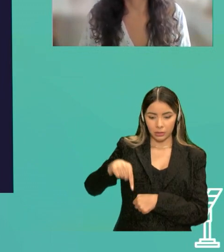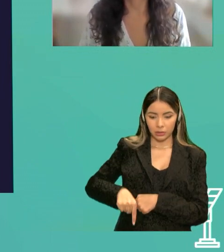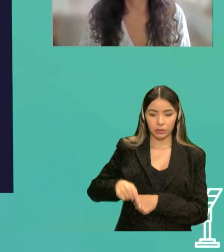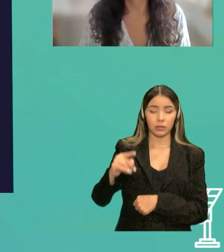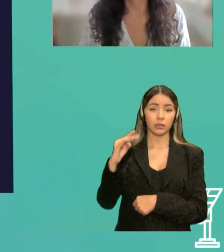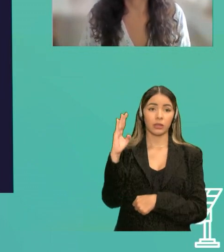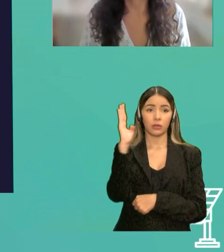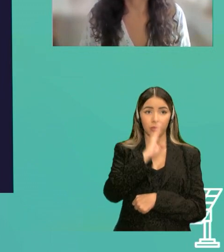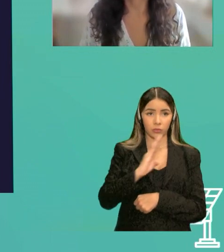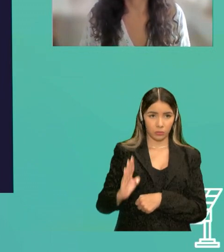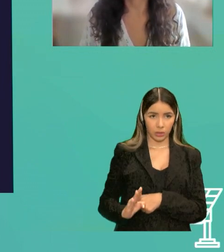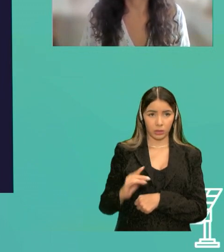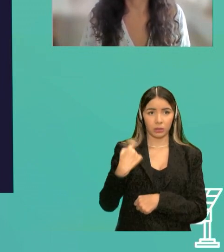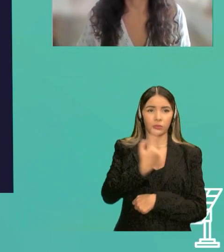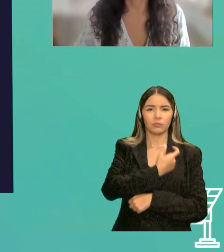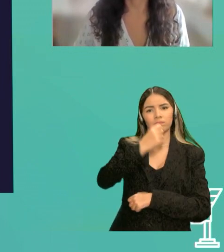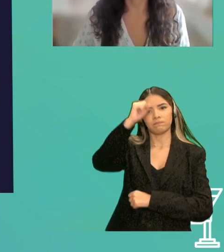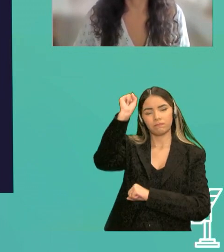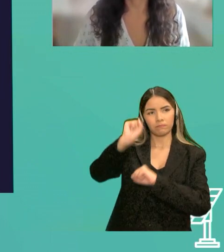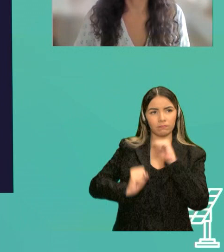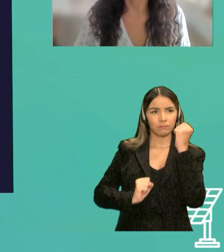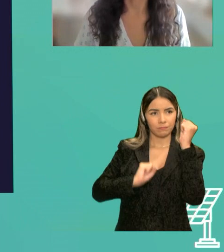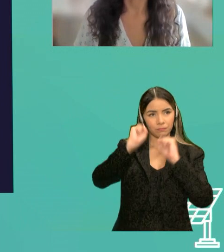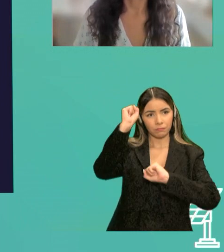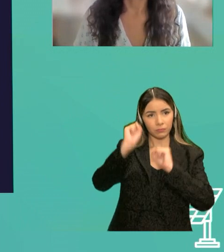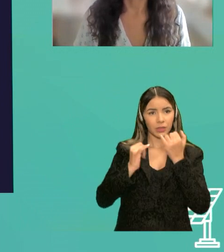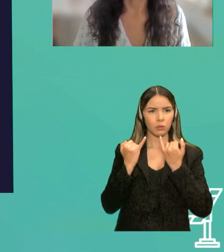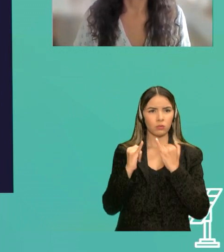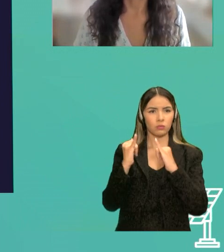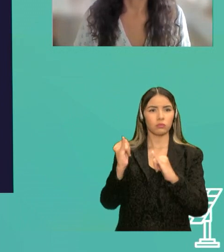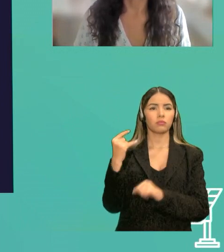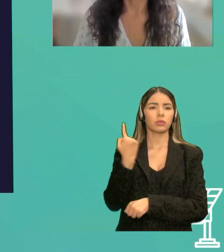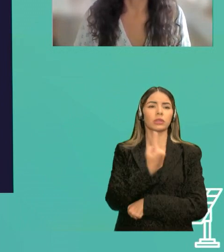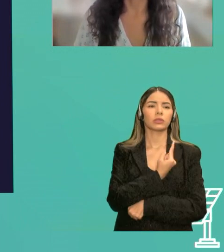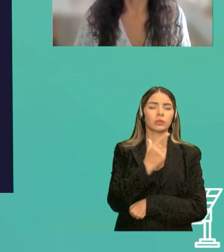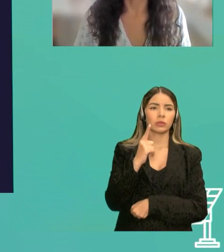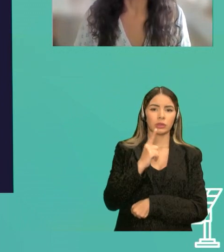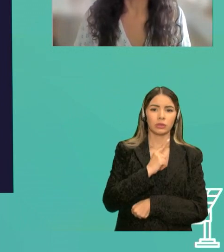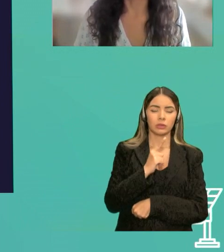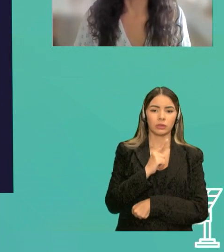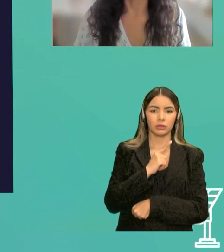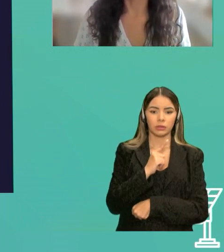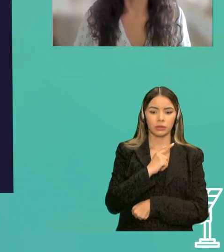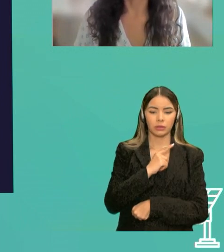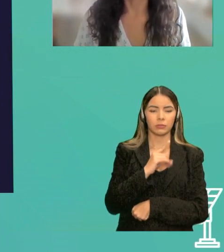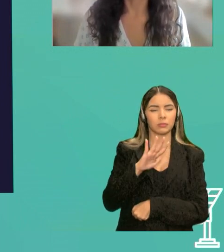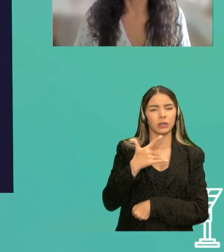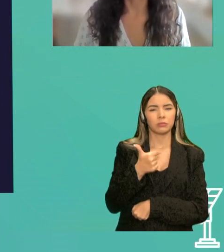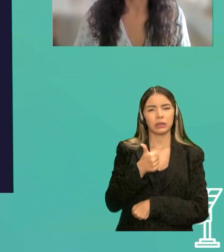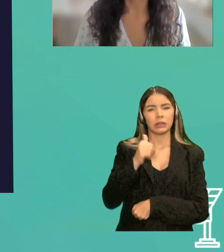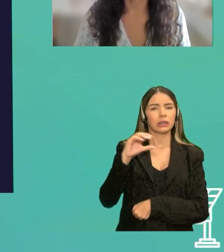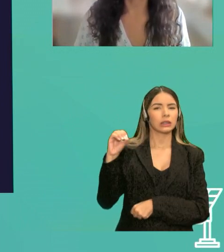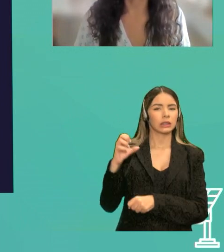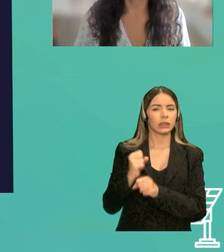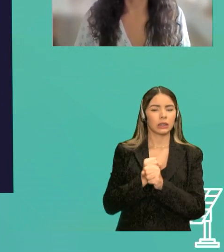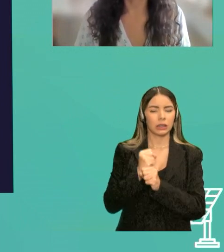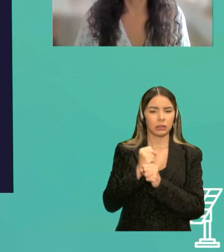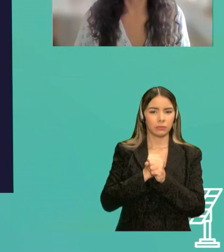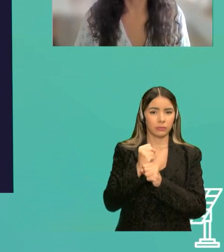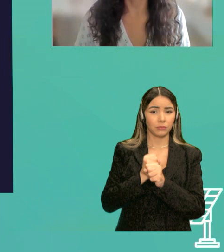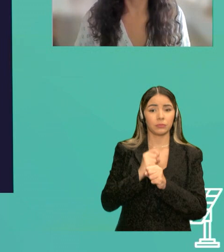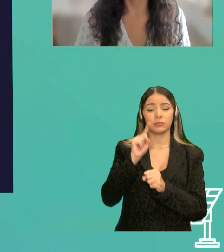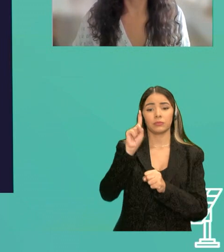have, with our more than 100 years experience, so as a way of